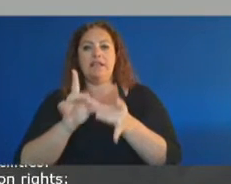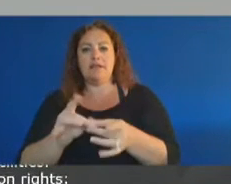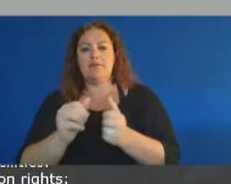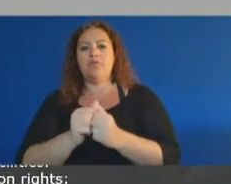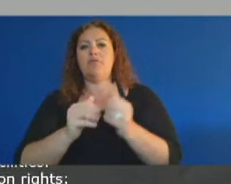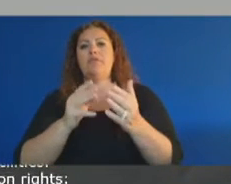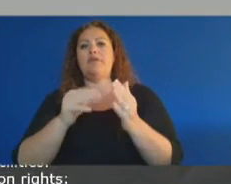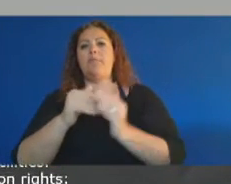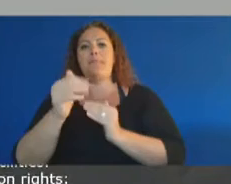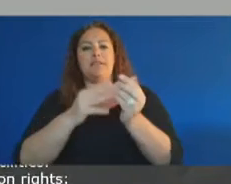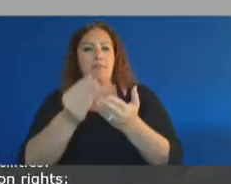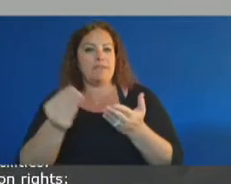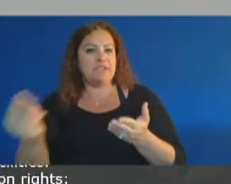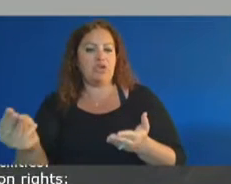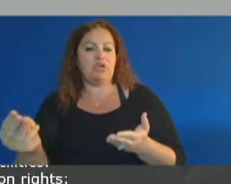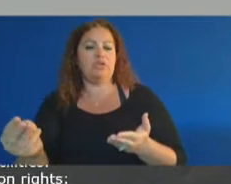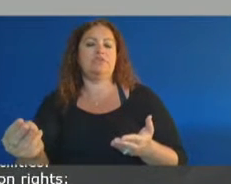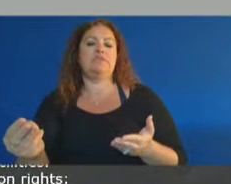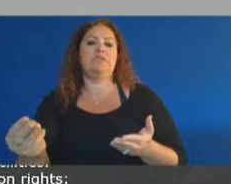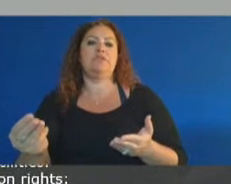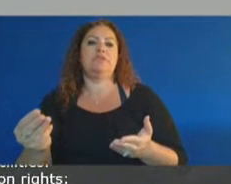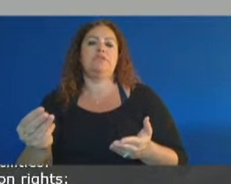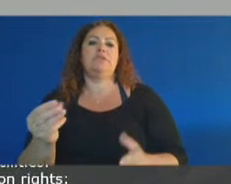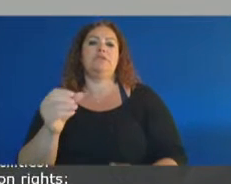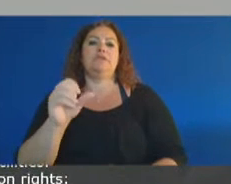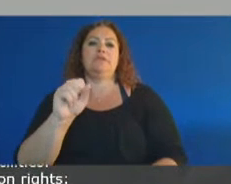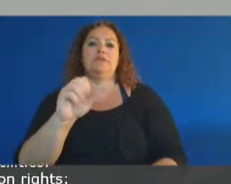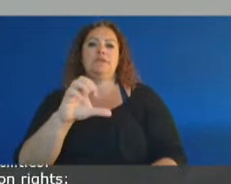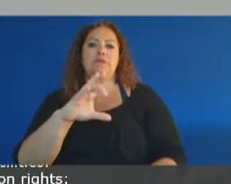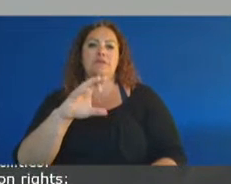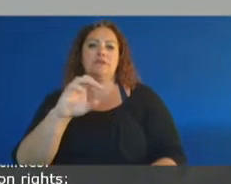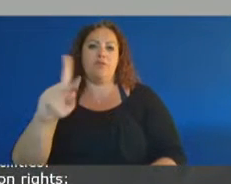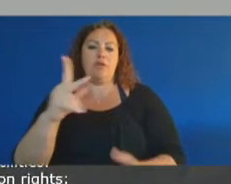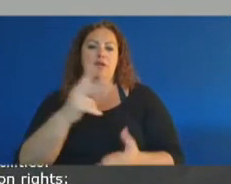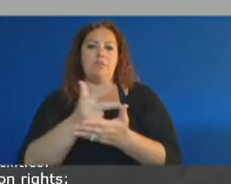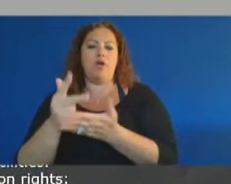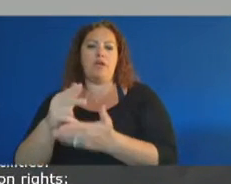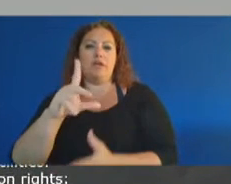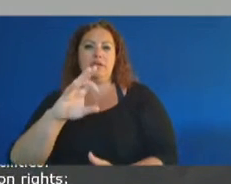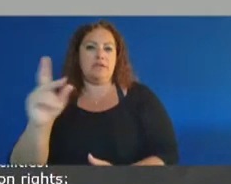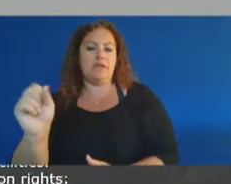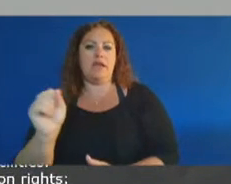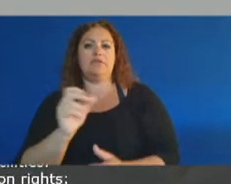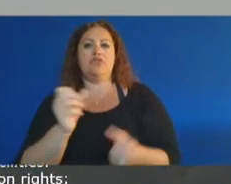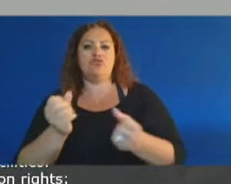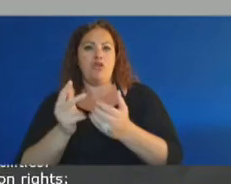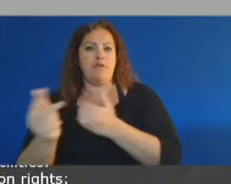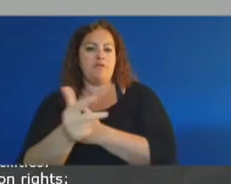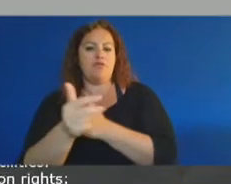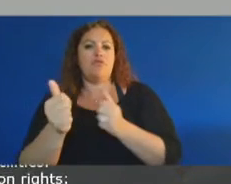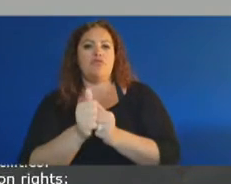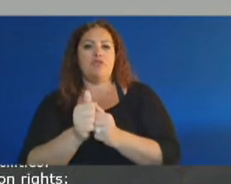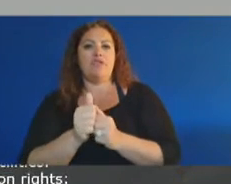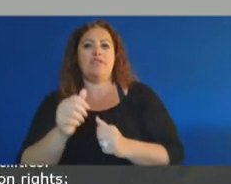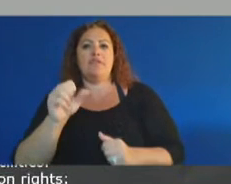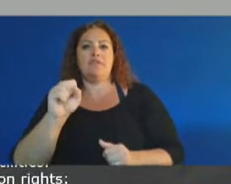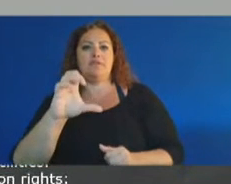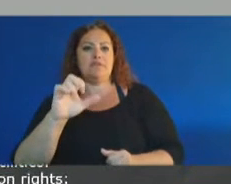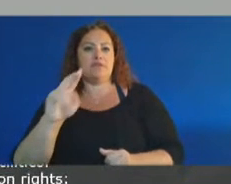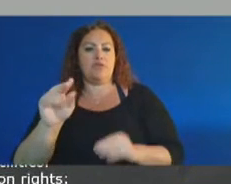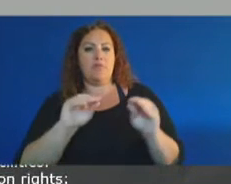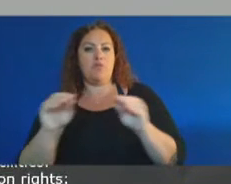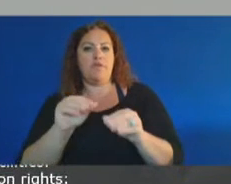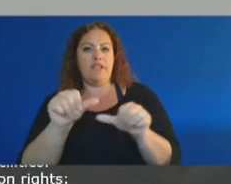materials uh screen parking decks internally oriented drive-thru uh with screen maneuvering areas blank wall limitations